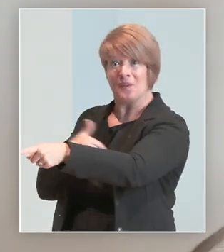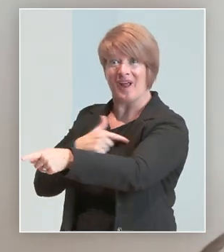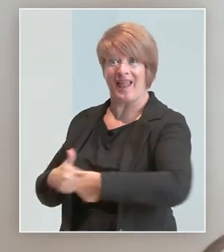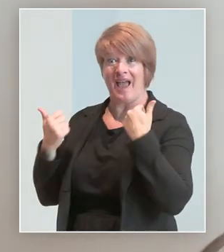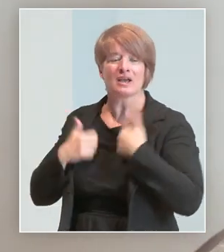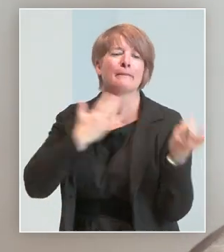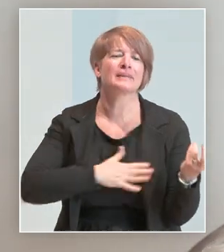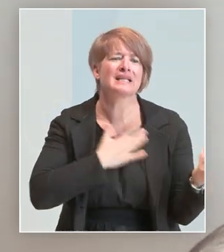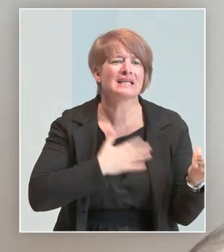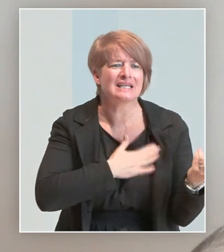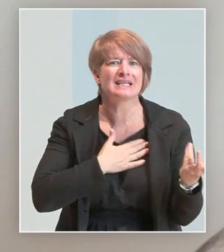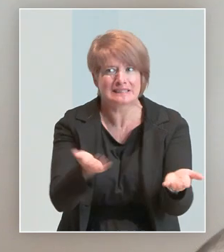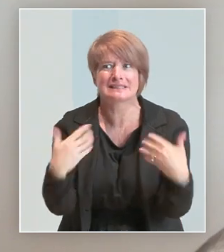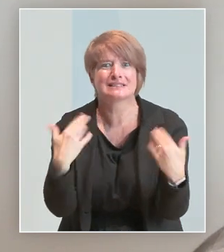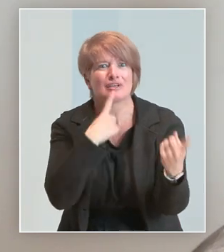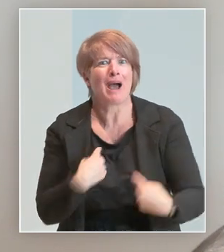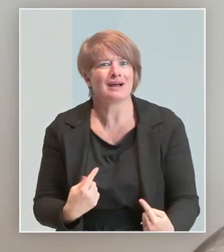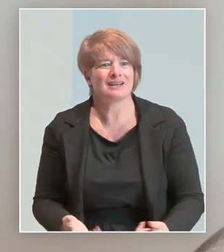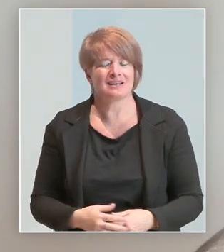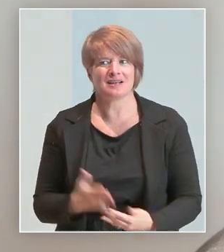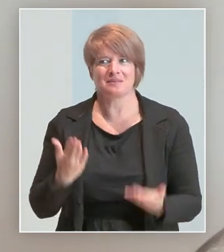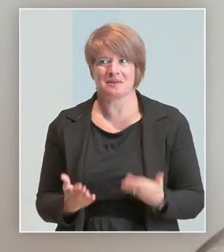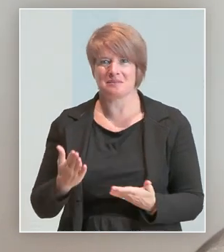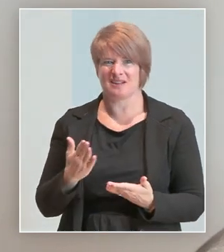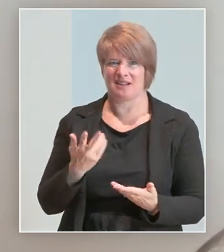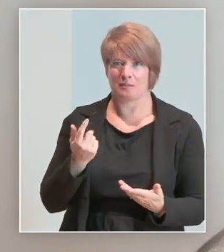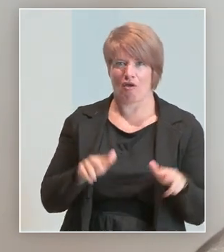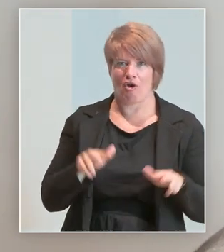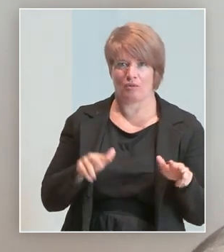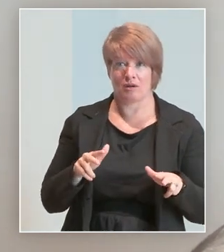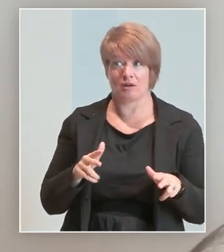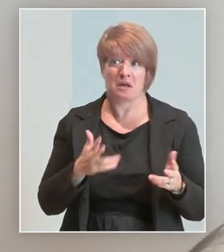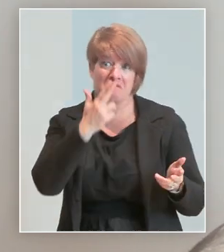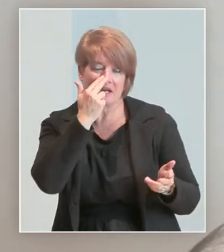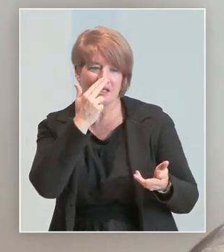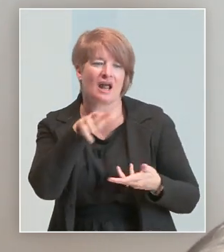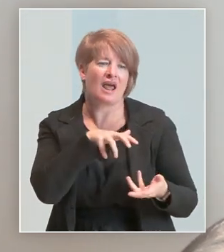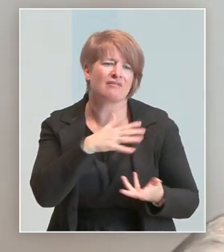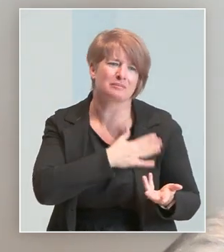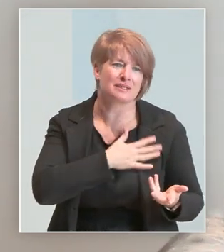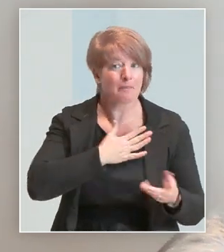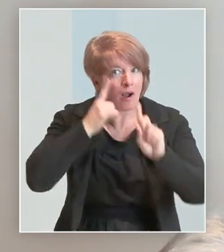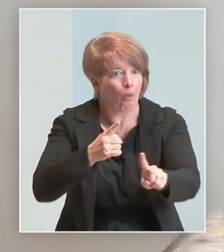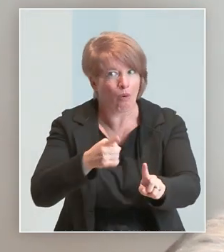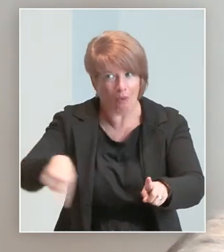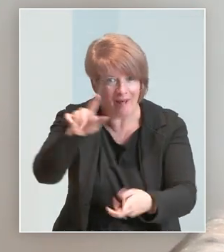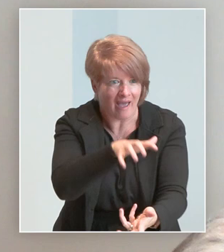Please do that. And even if there's an awkward part, funny part, please do laugh. That is on purpose.